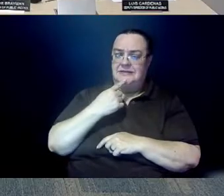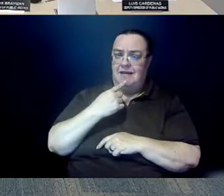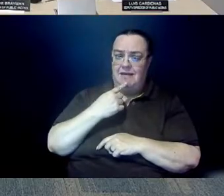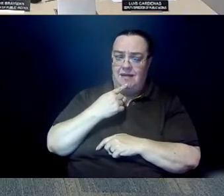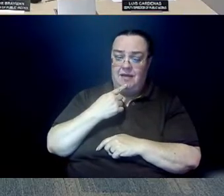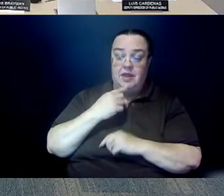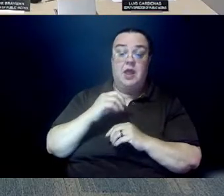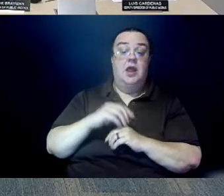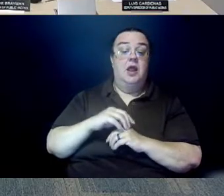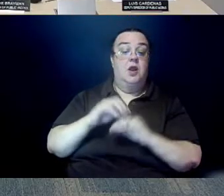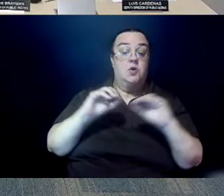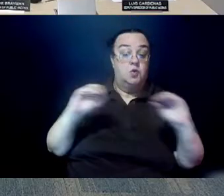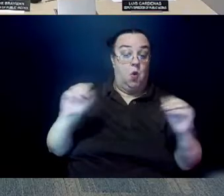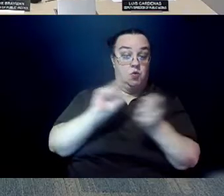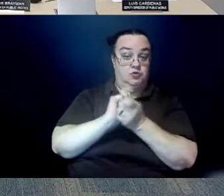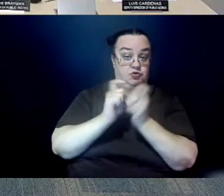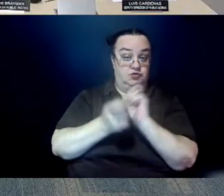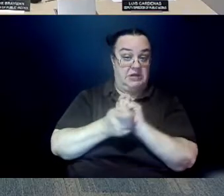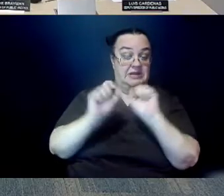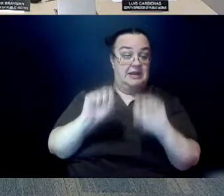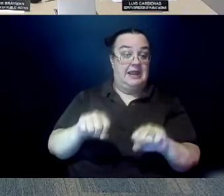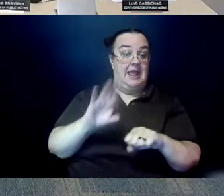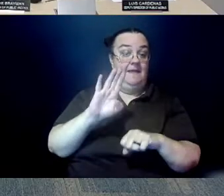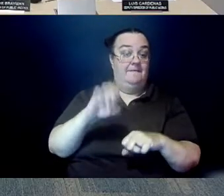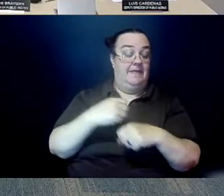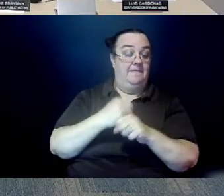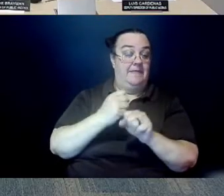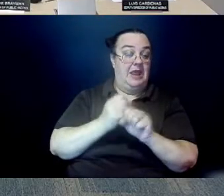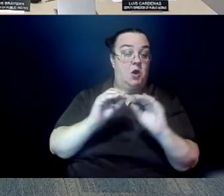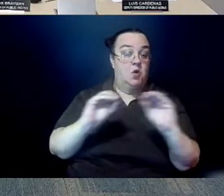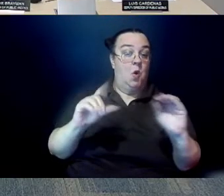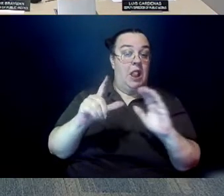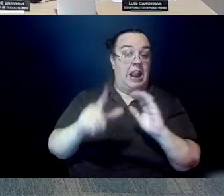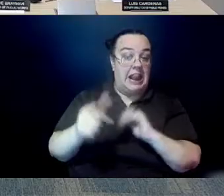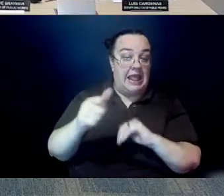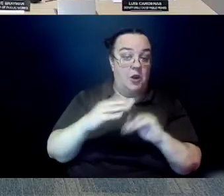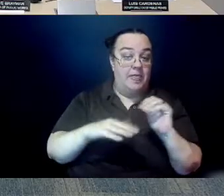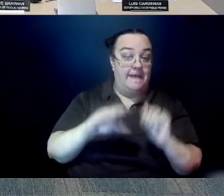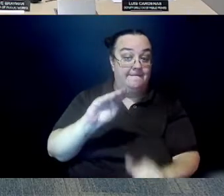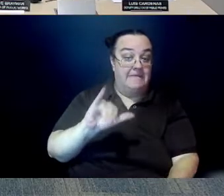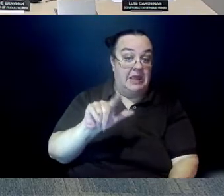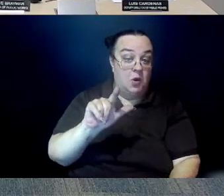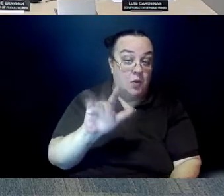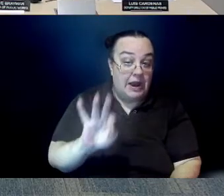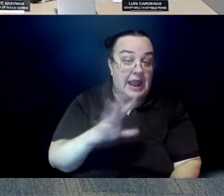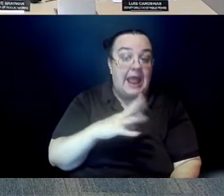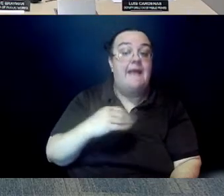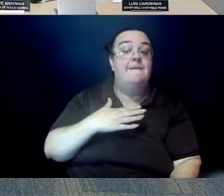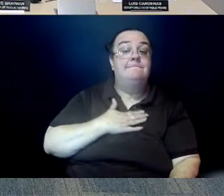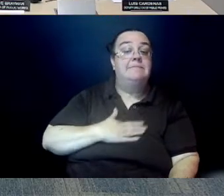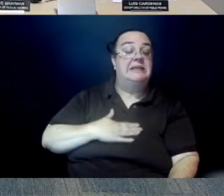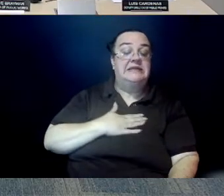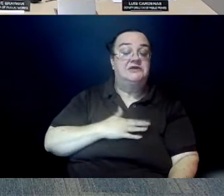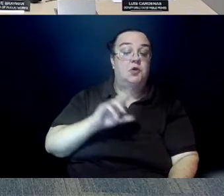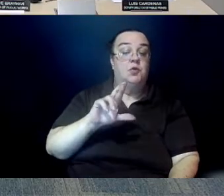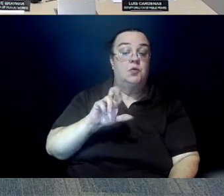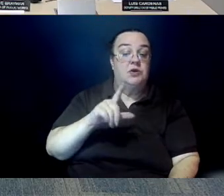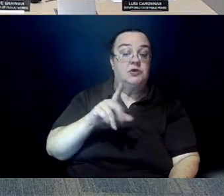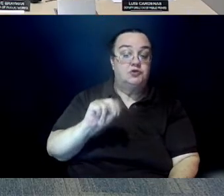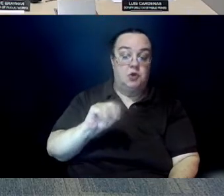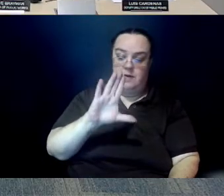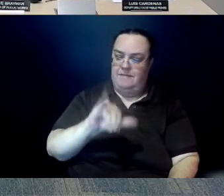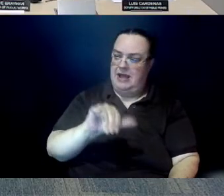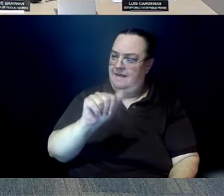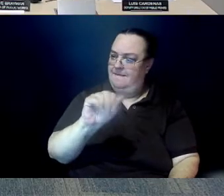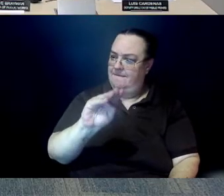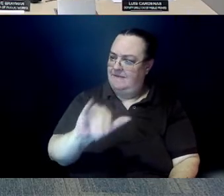no changes can be made no later than May 29th, and please return by May 16th.